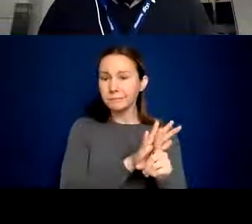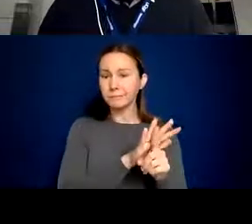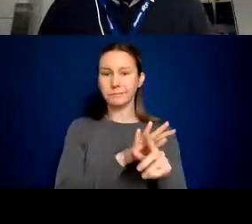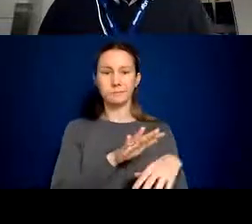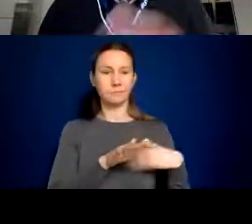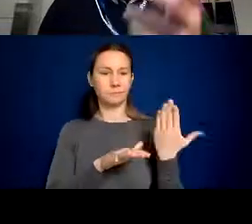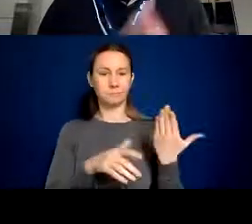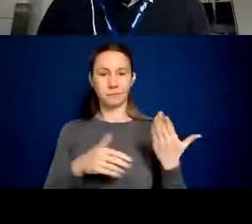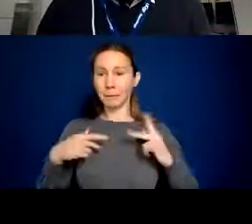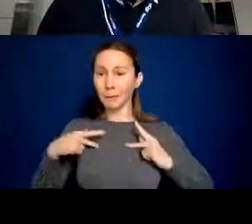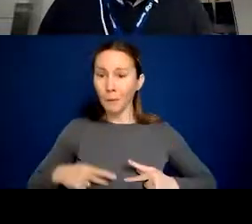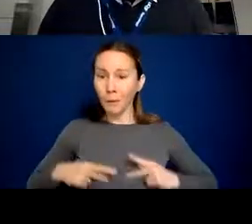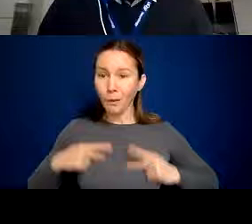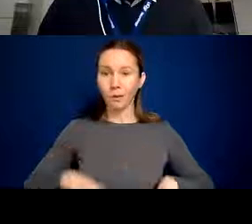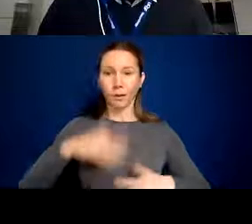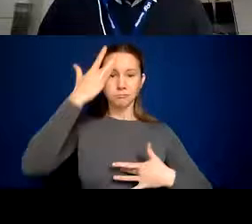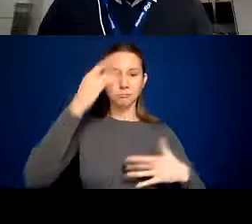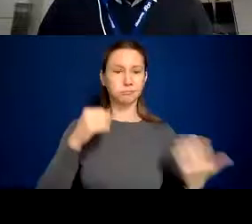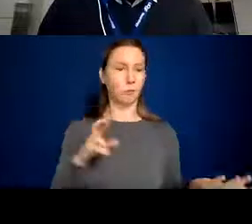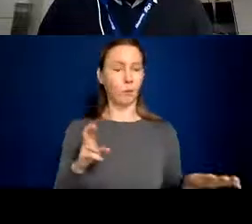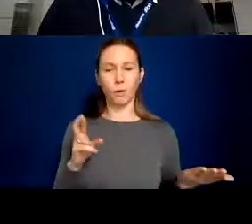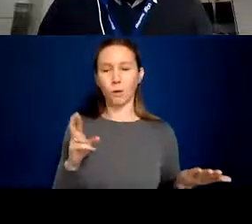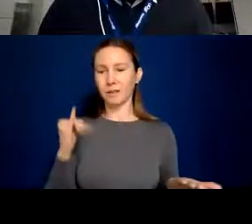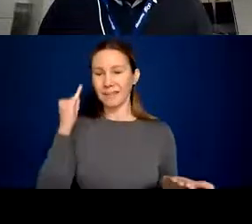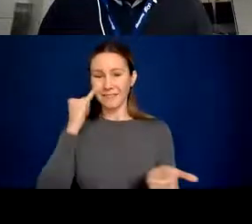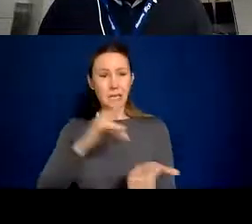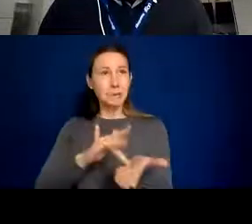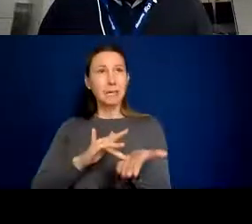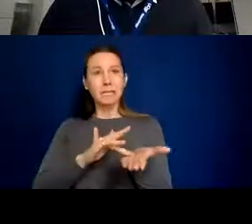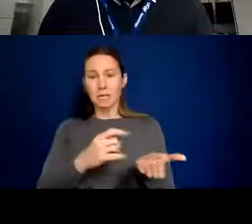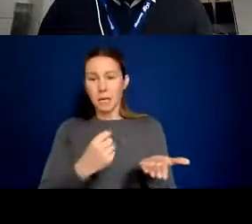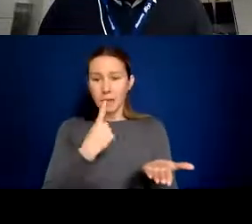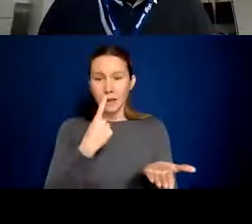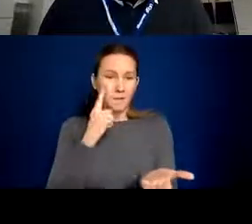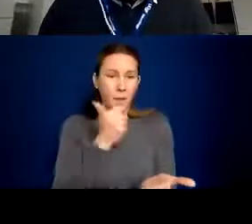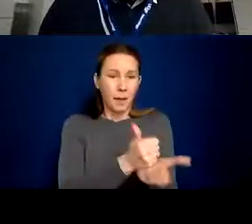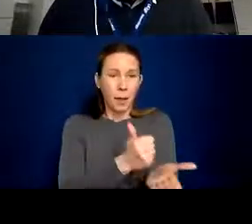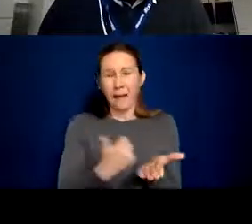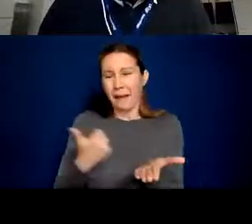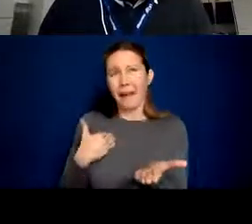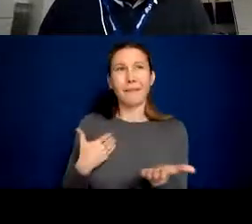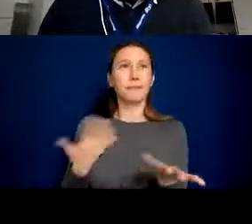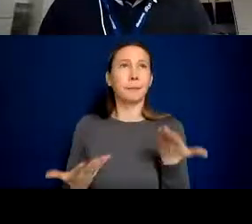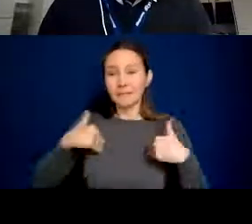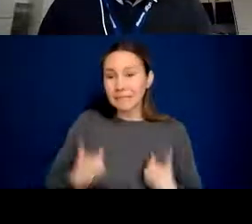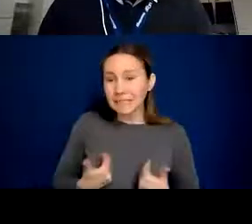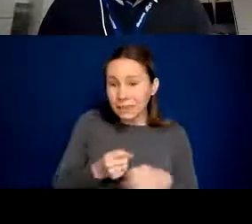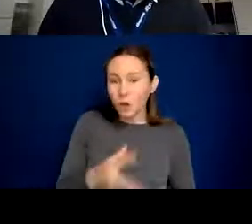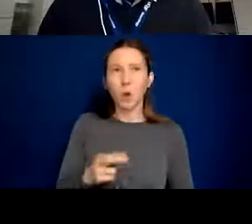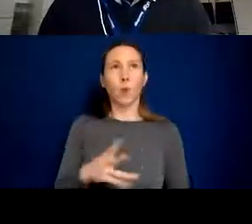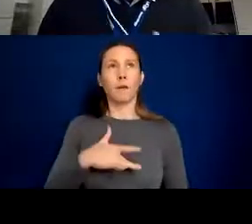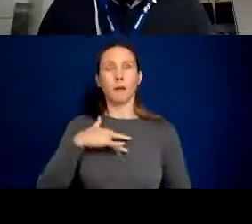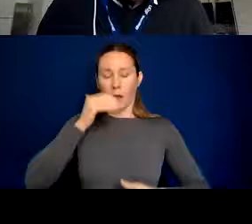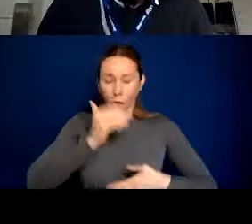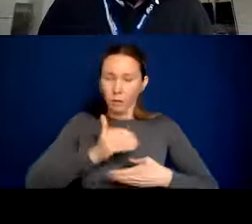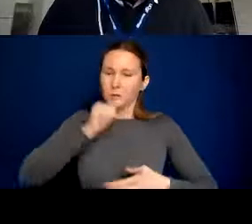pneumonia, you can get them a medication over the counter with side effects, fatigue, lack of sleep. You